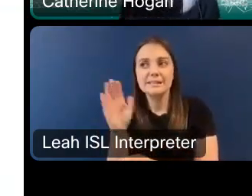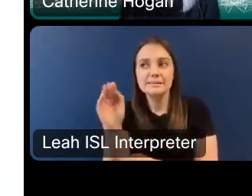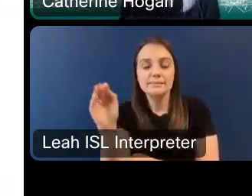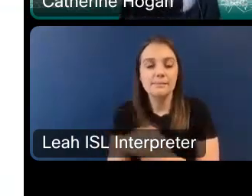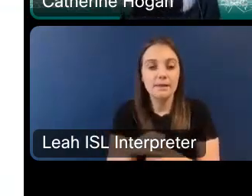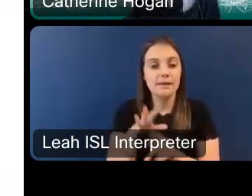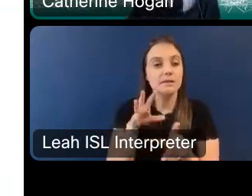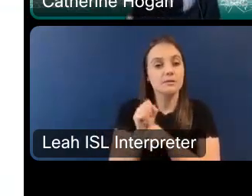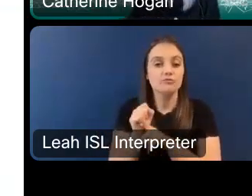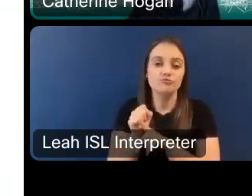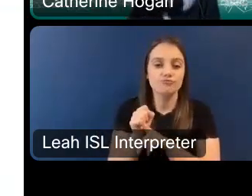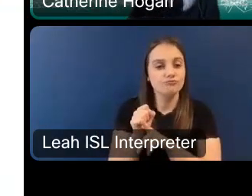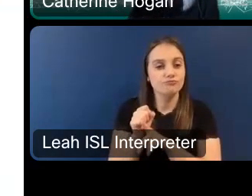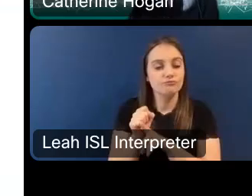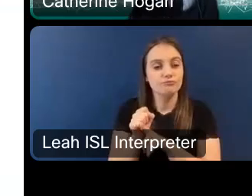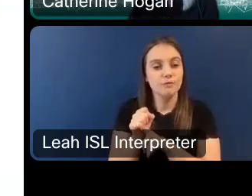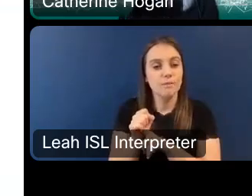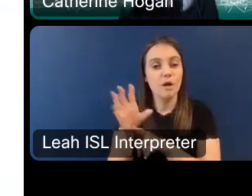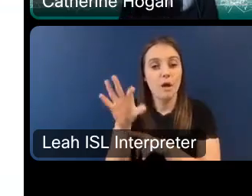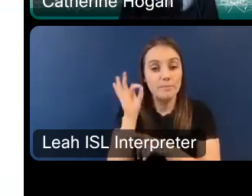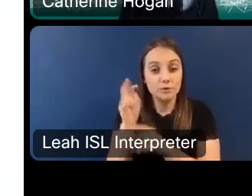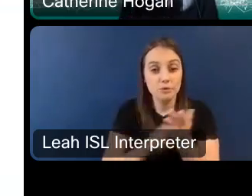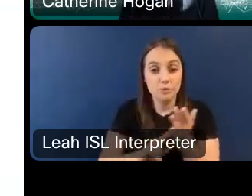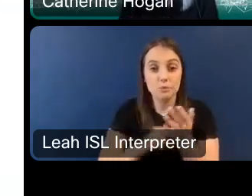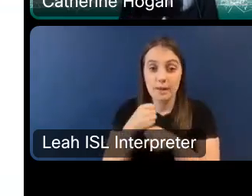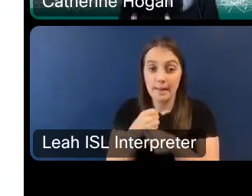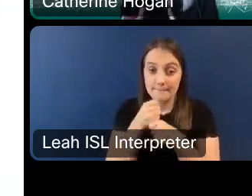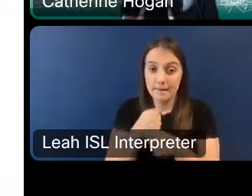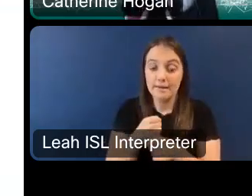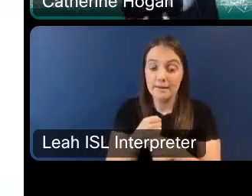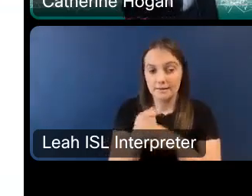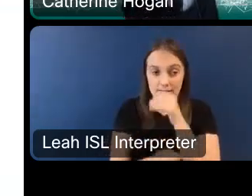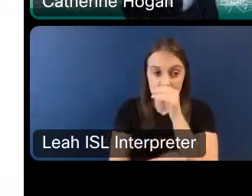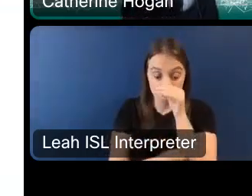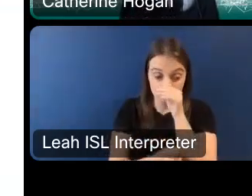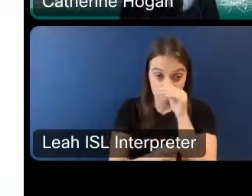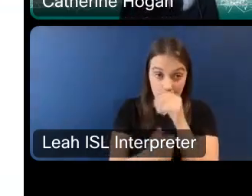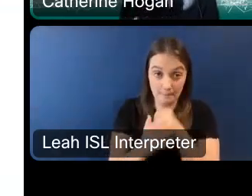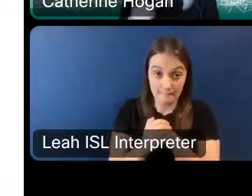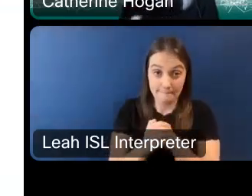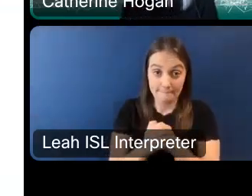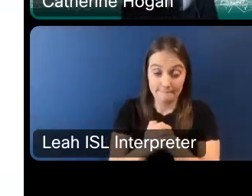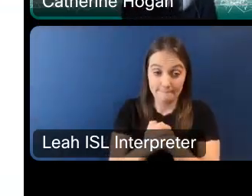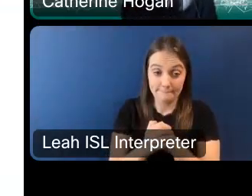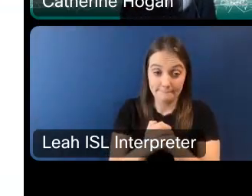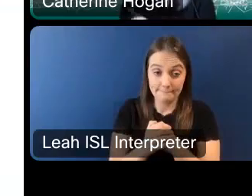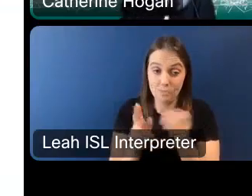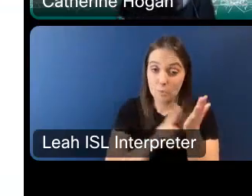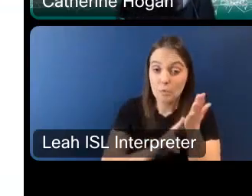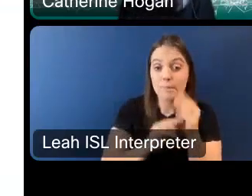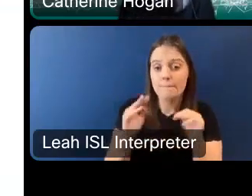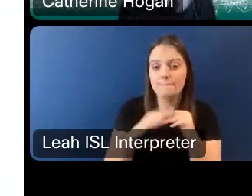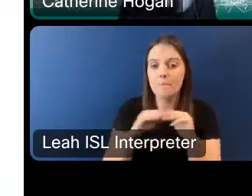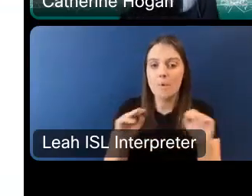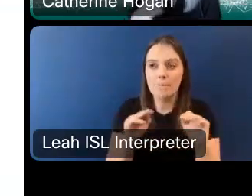grabber option to run a campaign. And to leverage that to kind of get people interested and make it a little